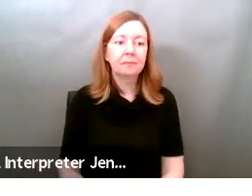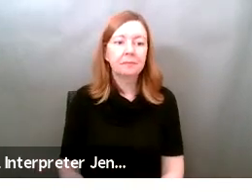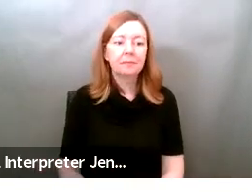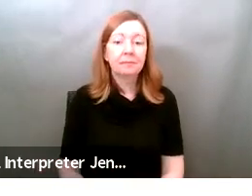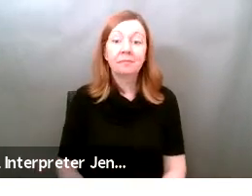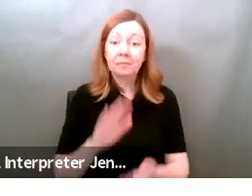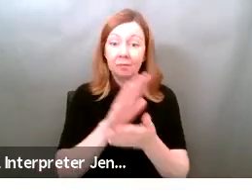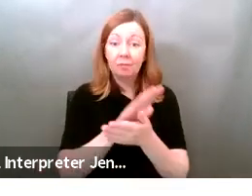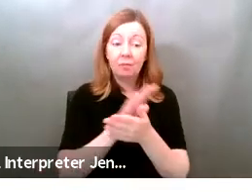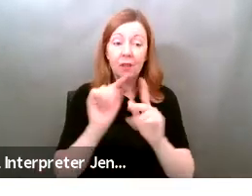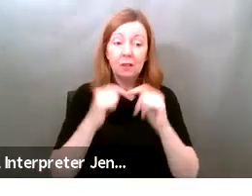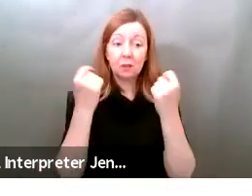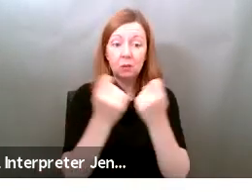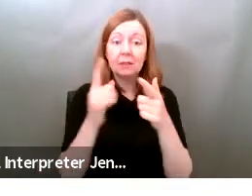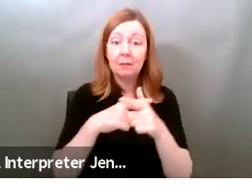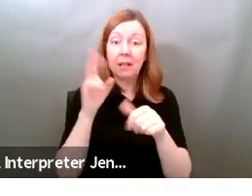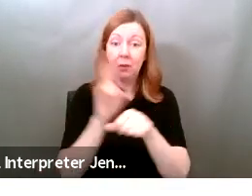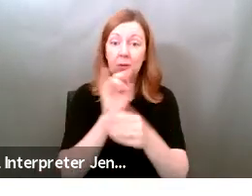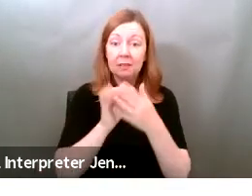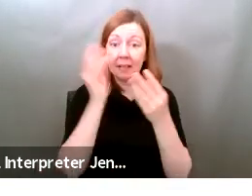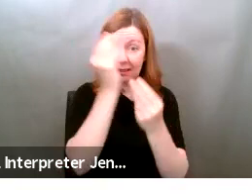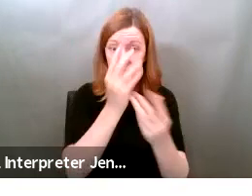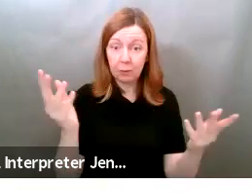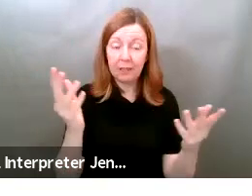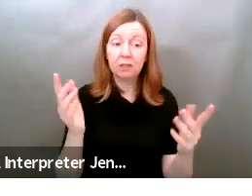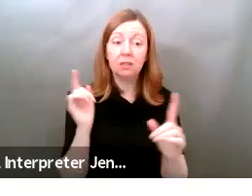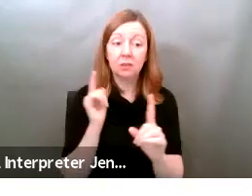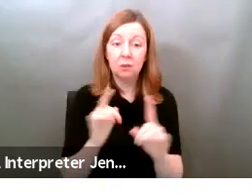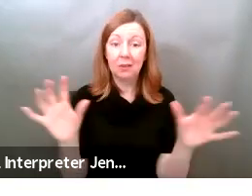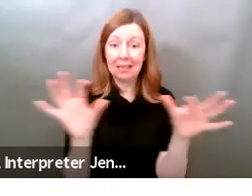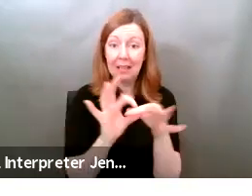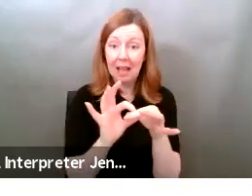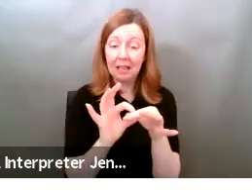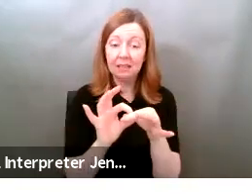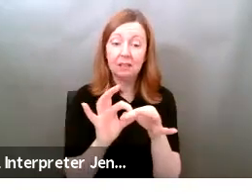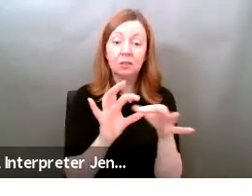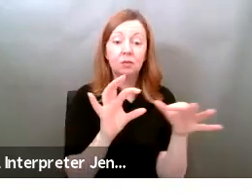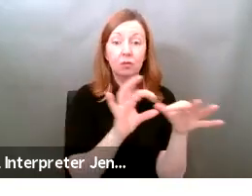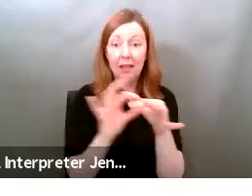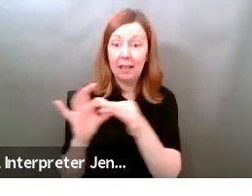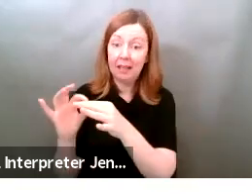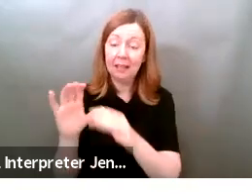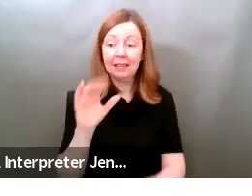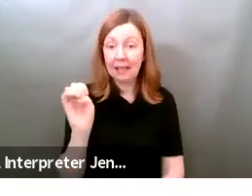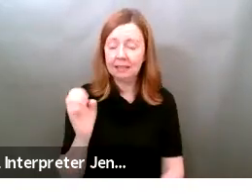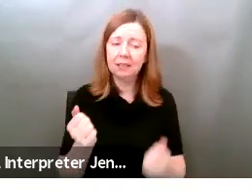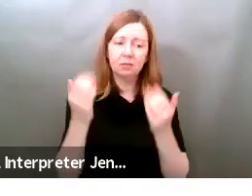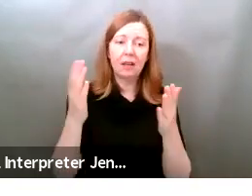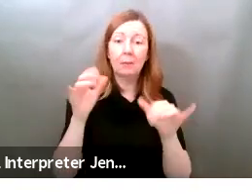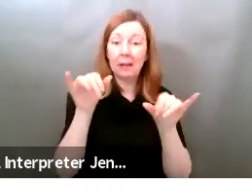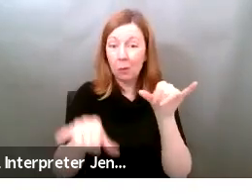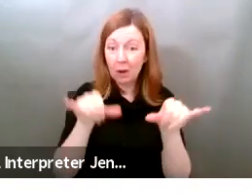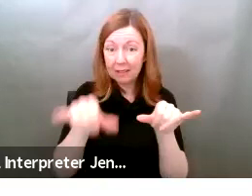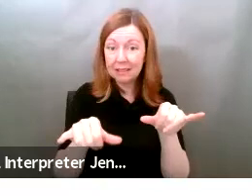So the schools team then uses this information to connect related cases, recommend quarantine periods